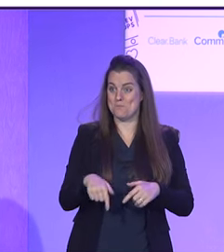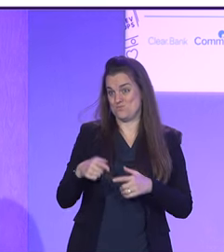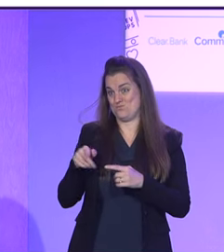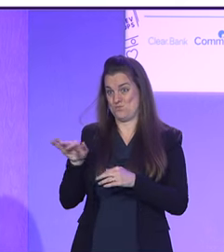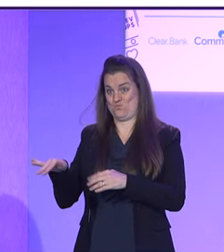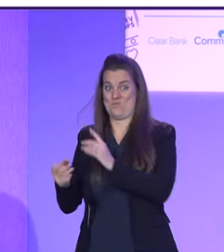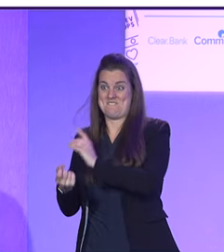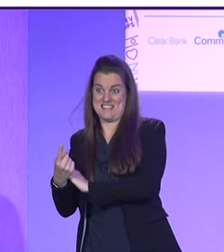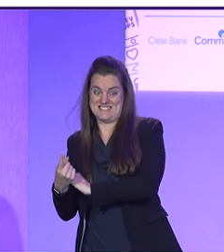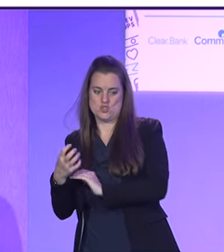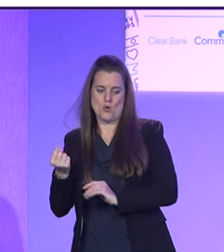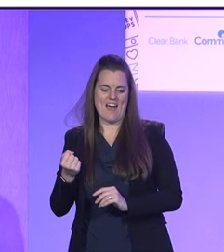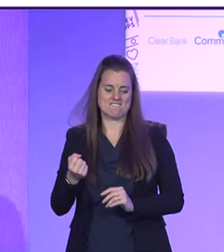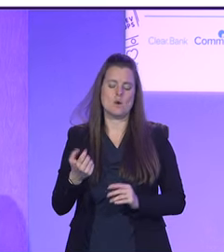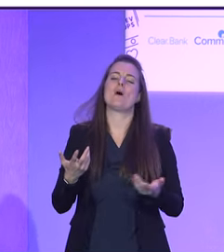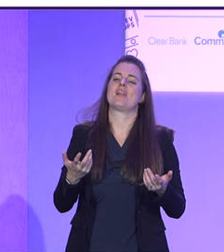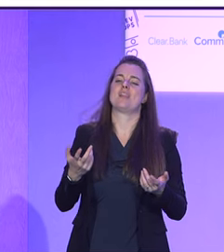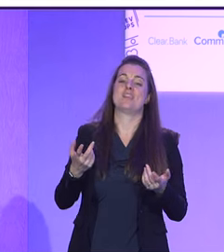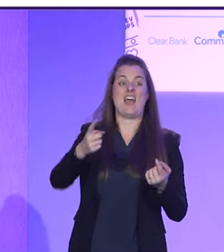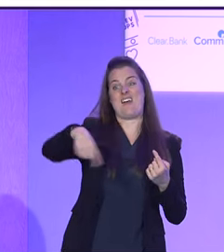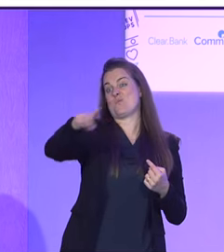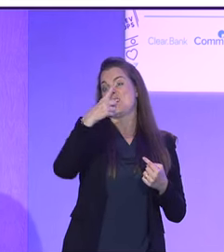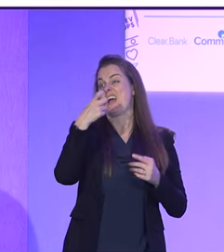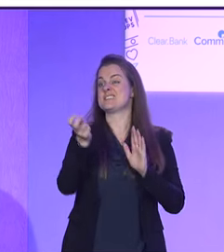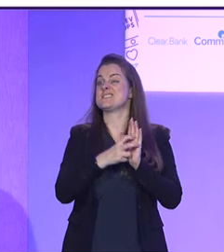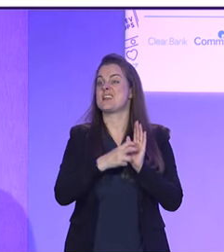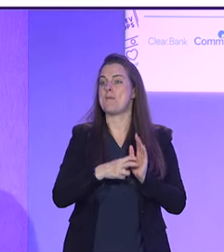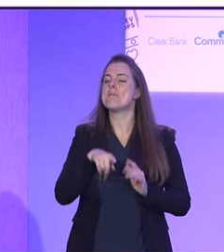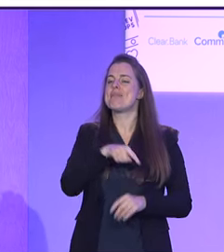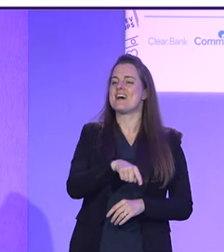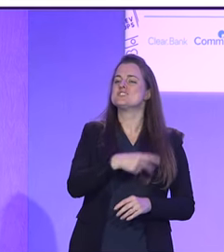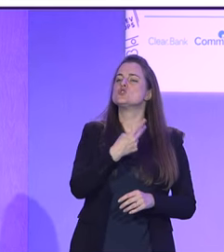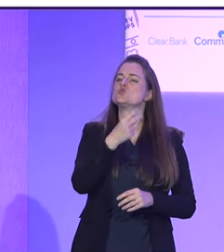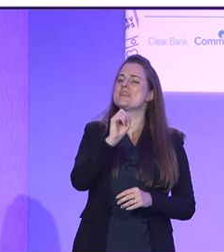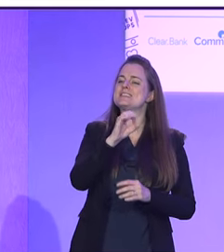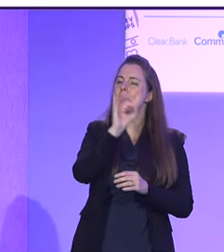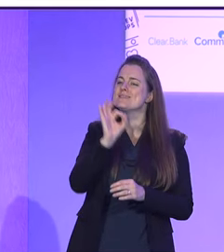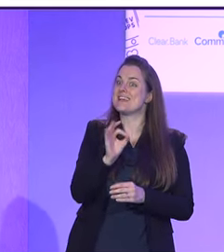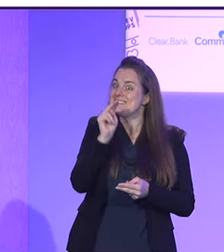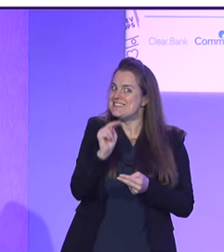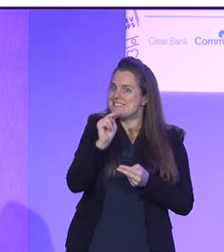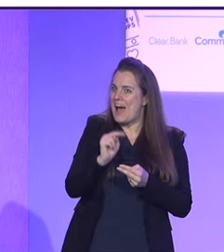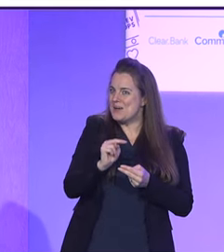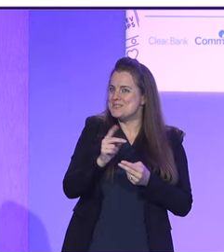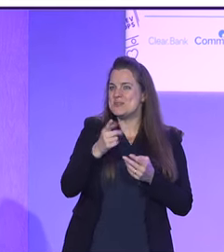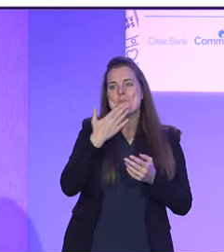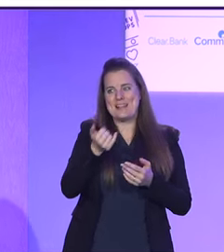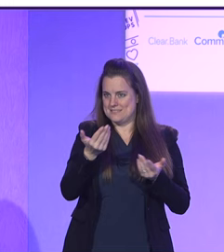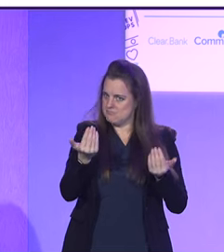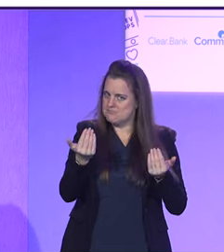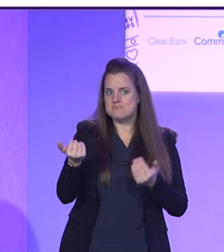a couple of, well, I guess everyone can sign up there. It's a 20% discount, so please feel free to go and check that